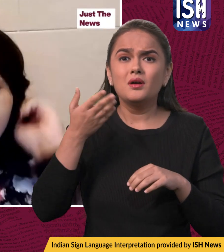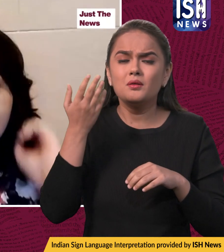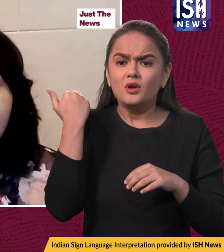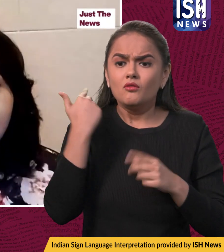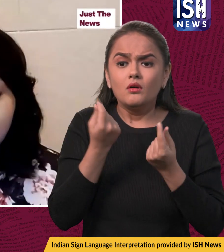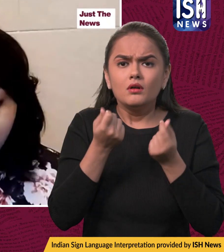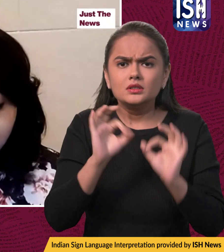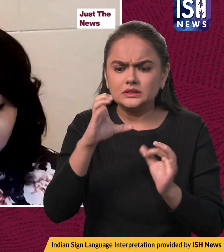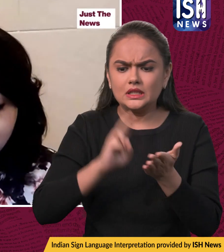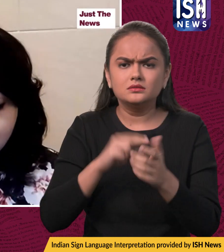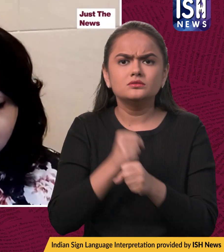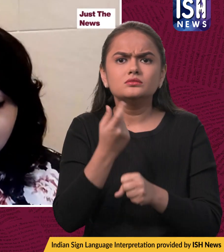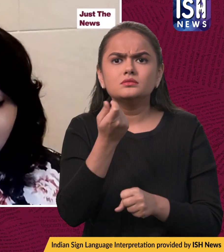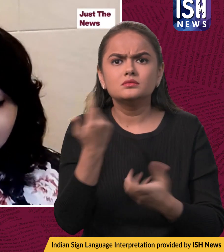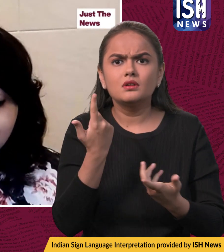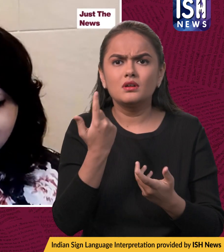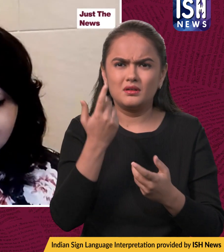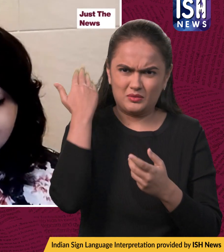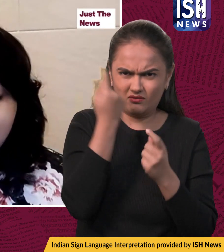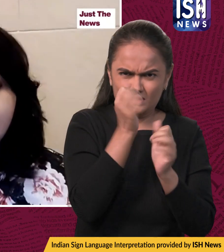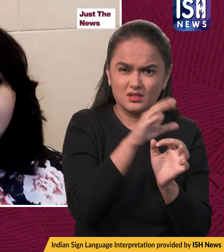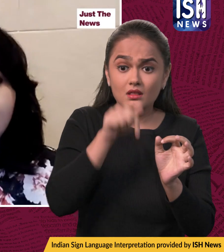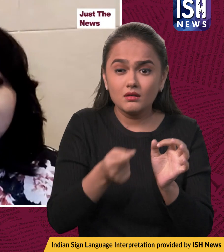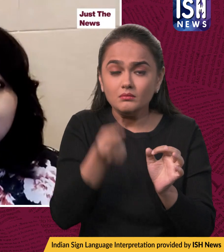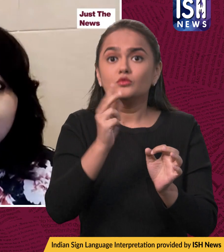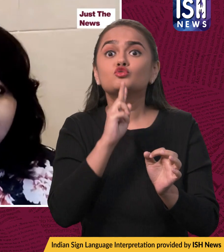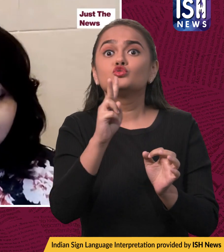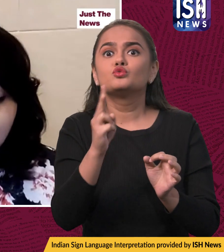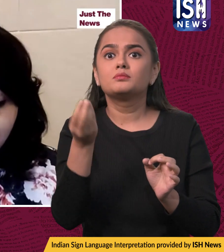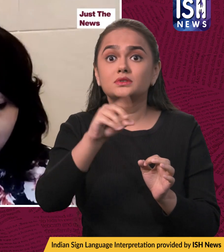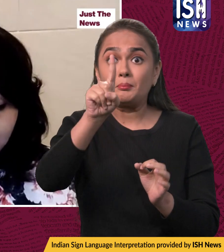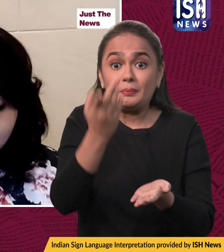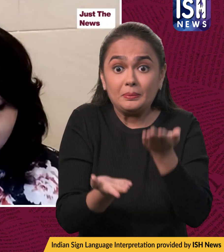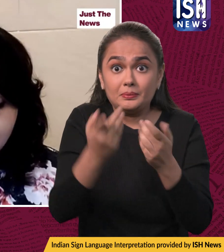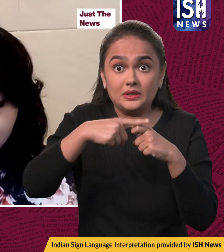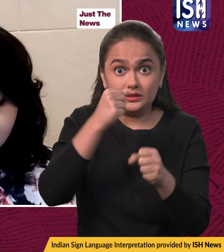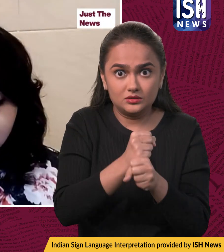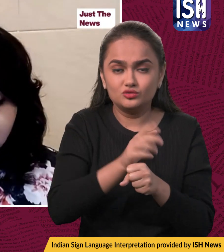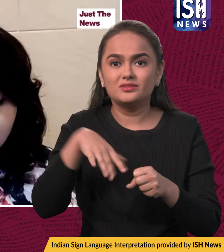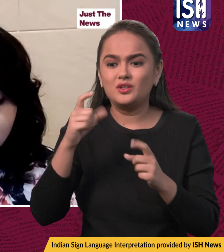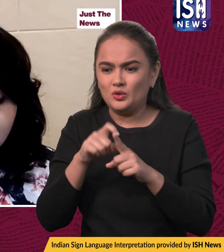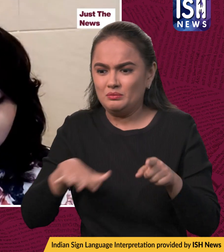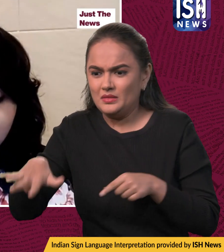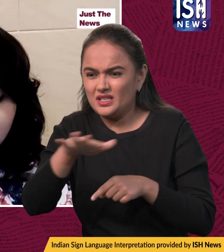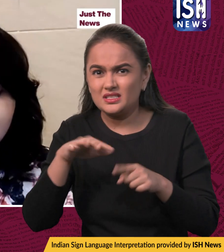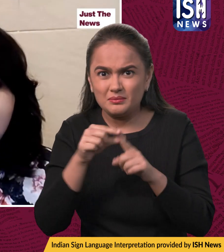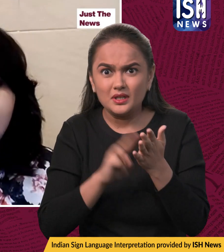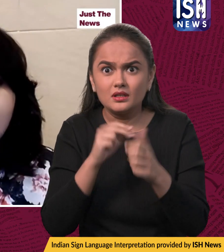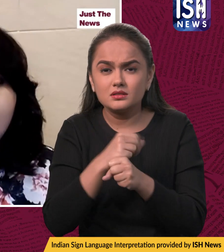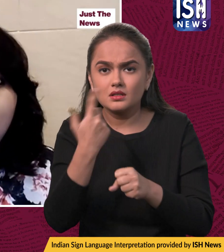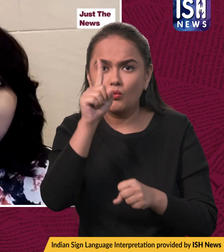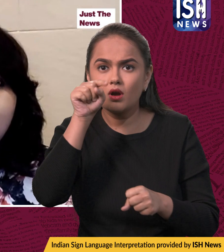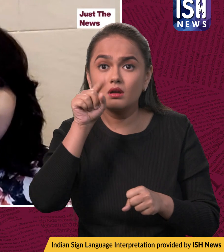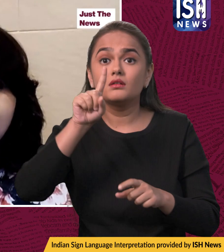Now, the basic price of CNG has increased by 2 rupees per kg, and domestic PNG has increased